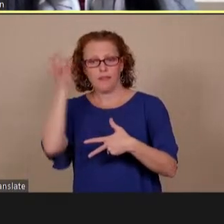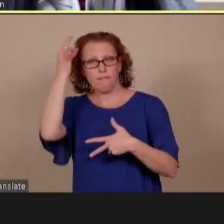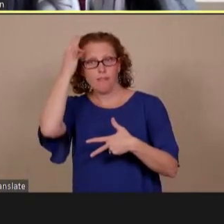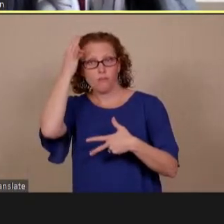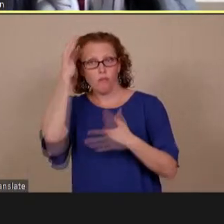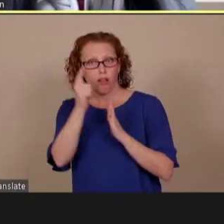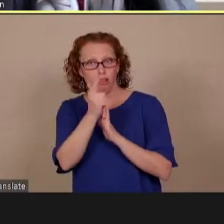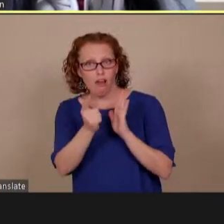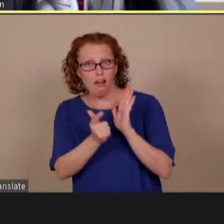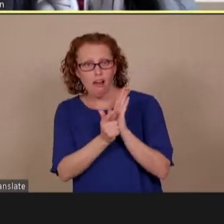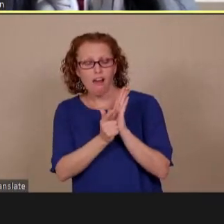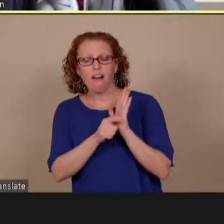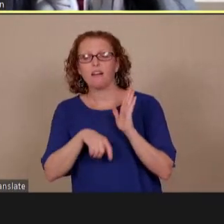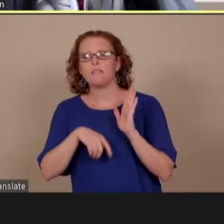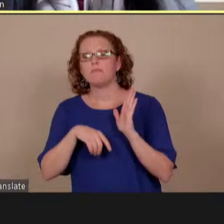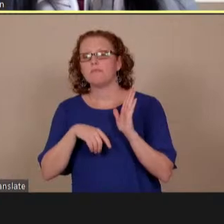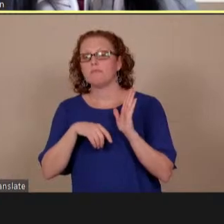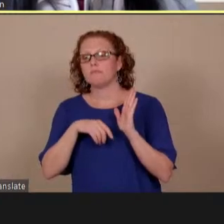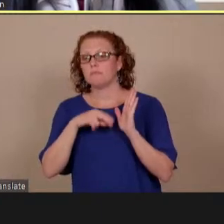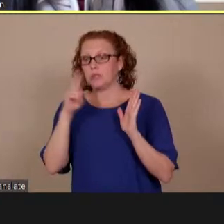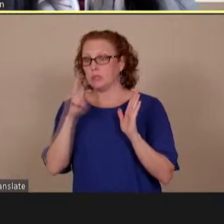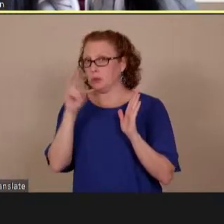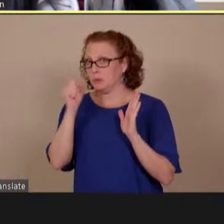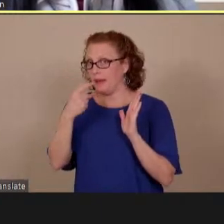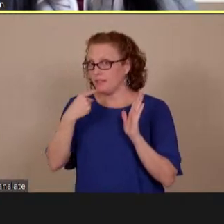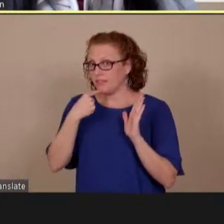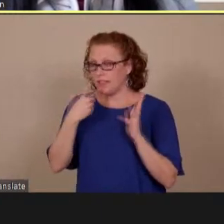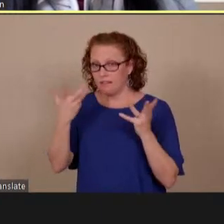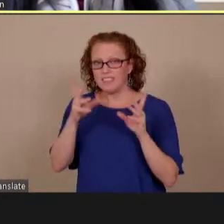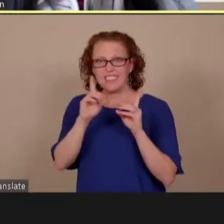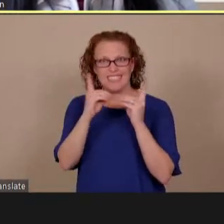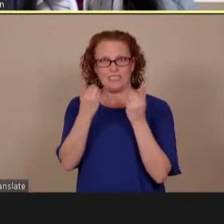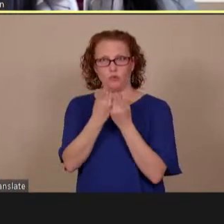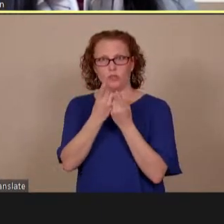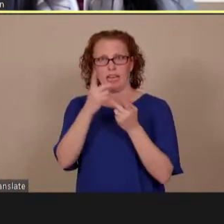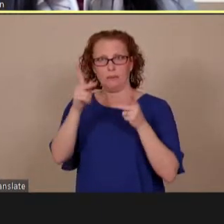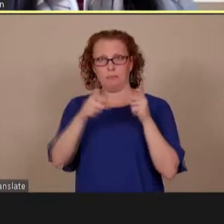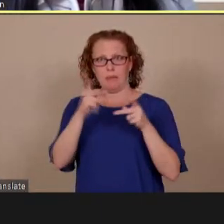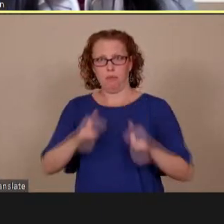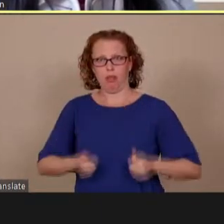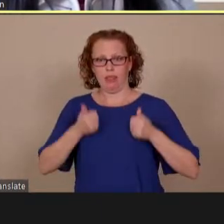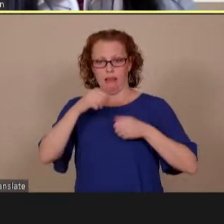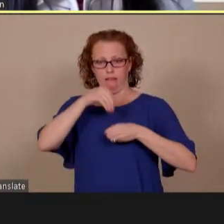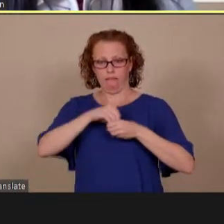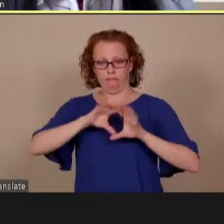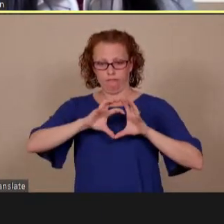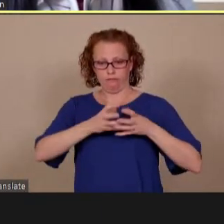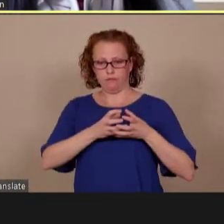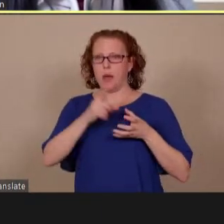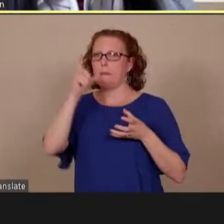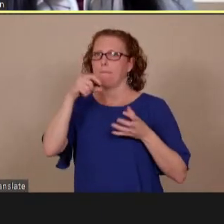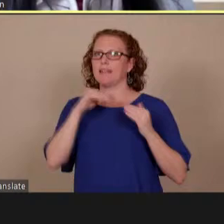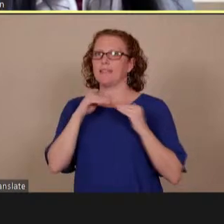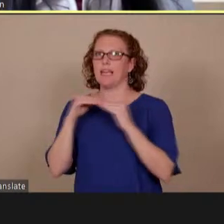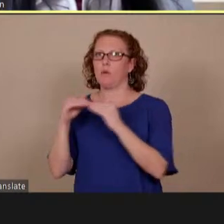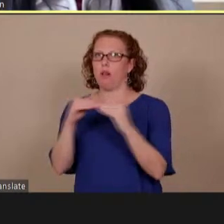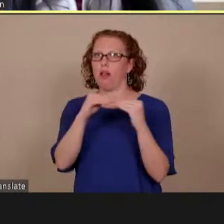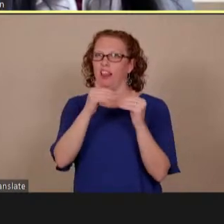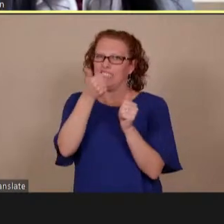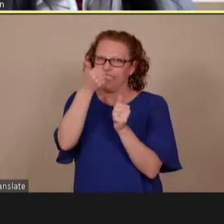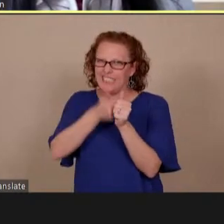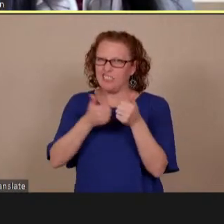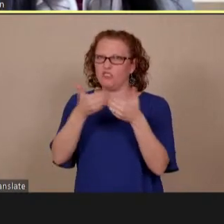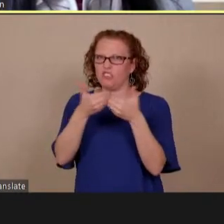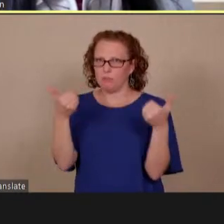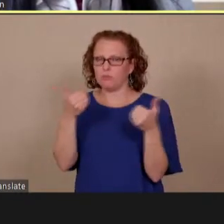Constitution, the district should be equal in population. And this gets to the one person, one vote principle,